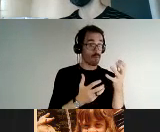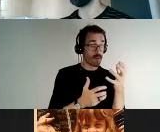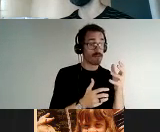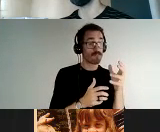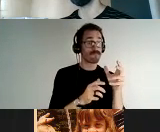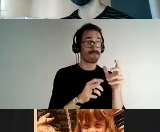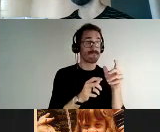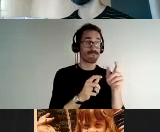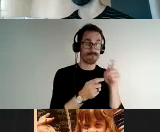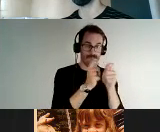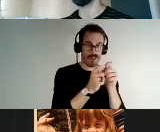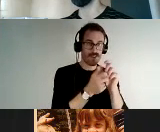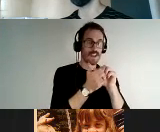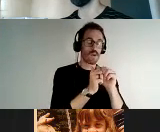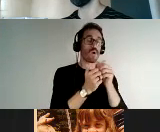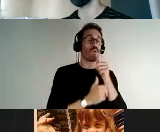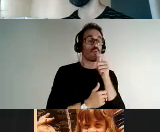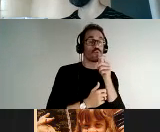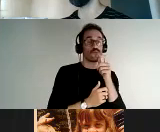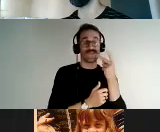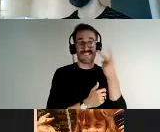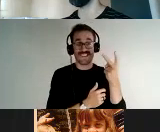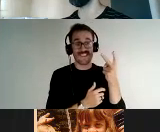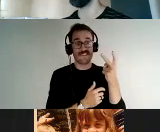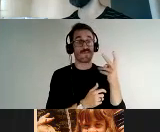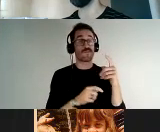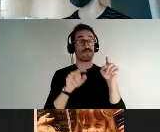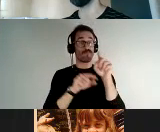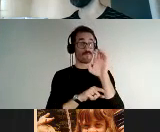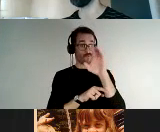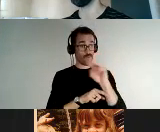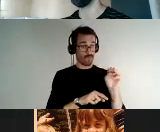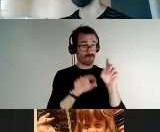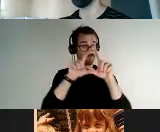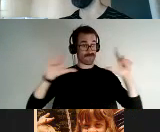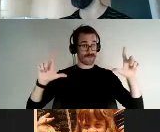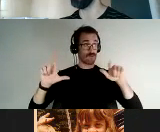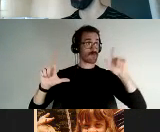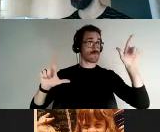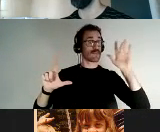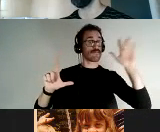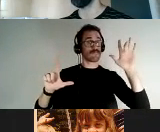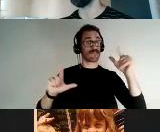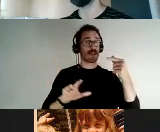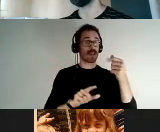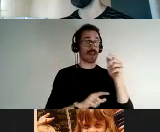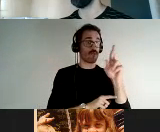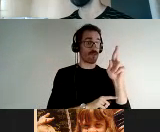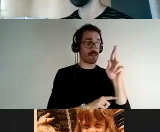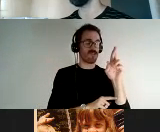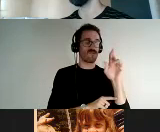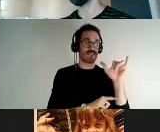display settings on the top right corner of this Zoom window, and you have to select gallery mode. Then you will